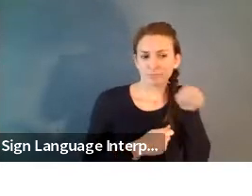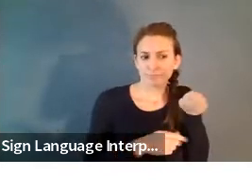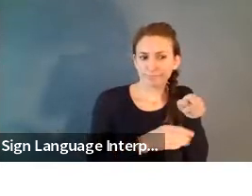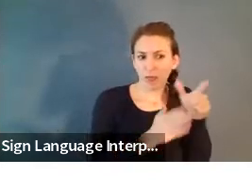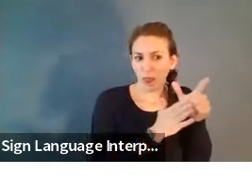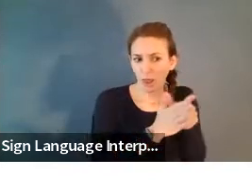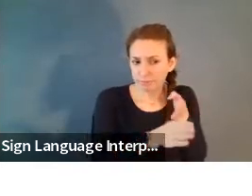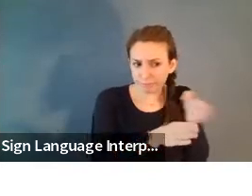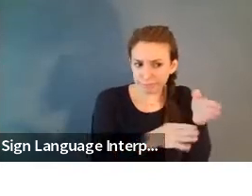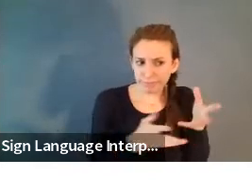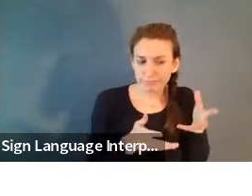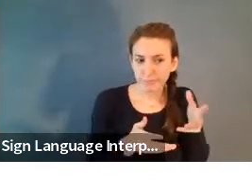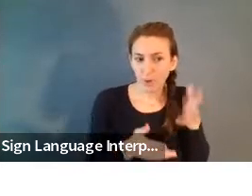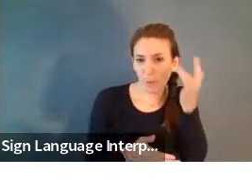thought